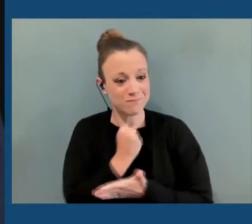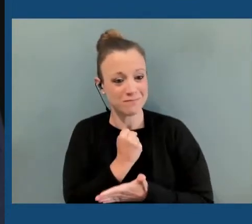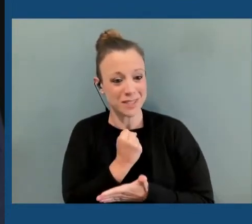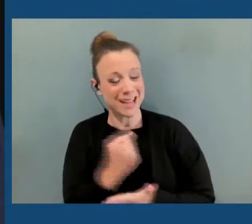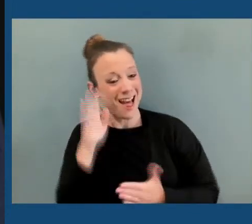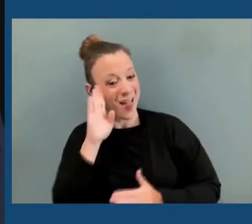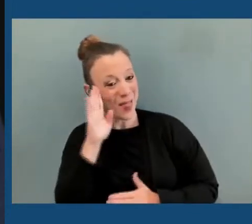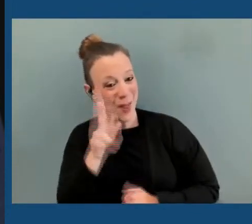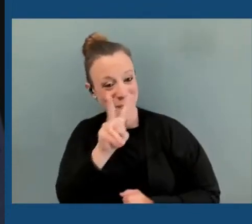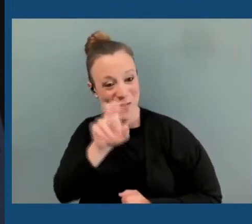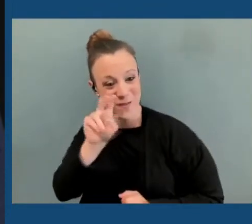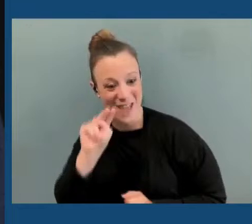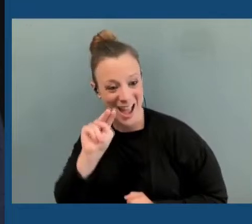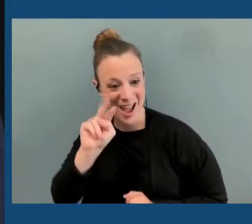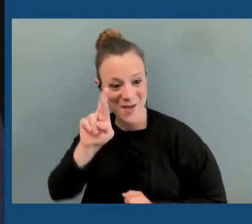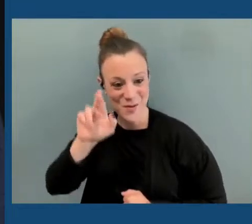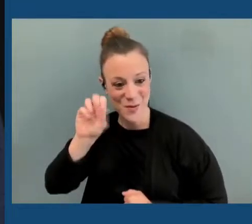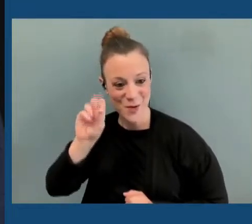Robinson.